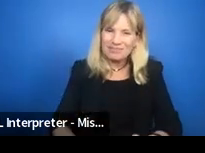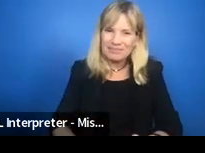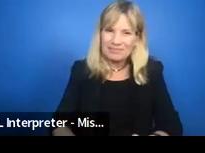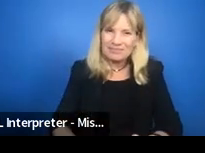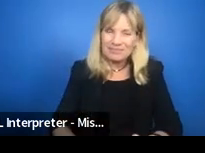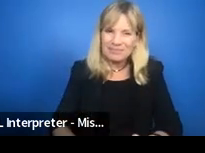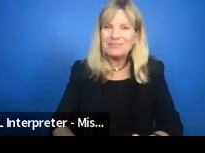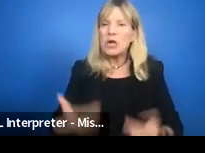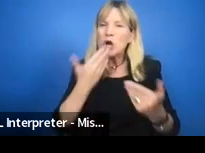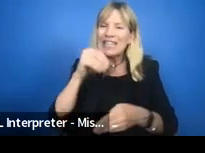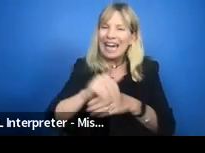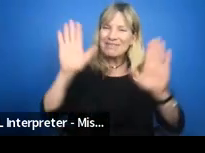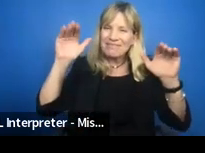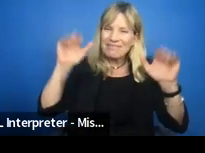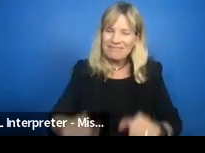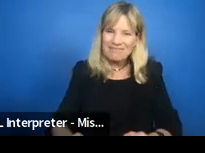Good night.